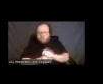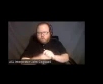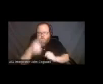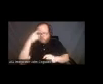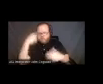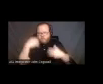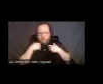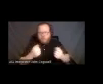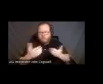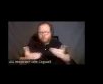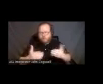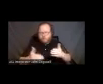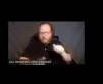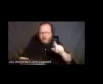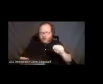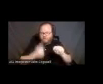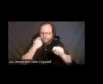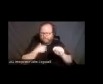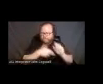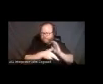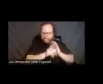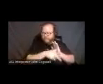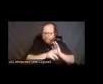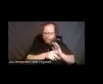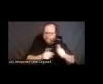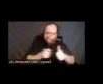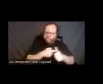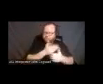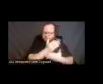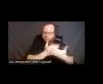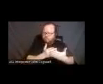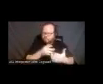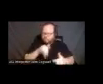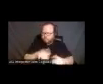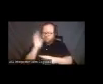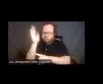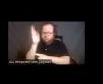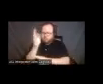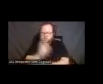Services Act, what I just kind of all reviewed in the first section of this presentation.